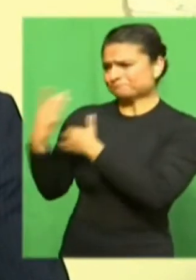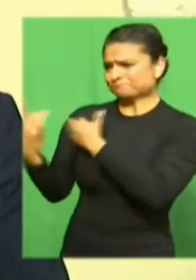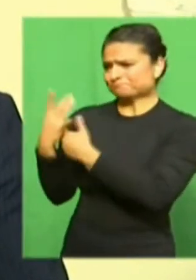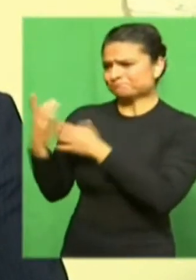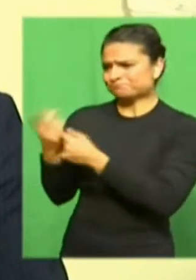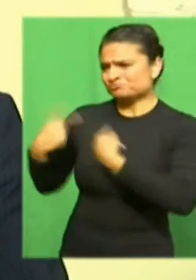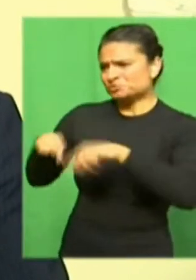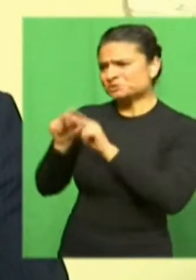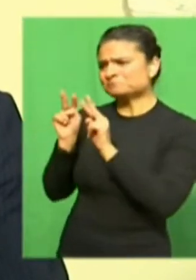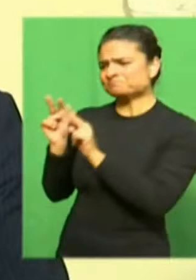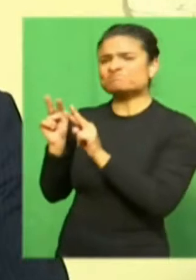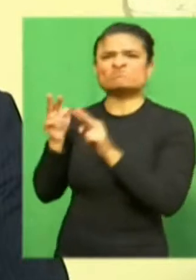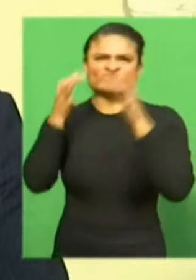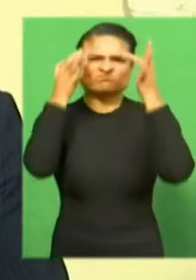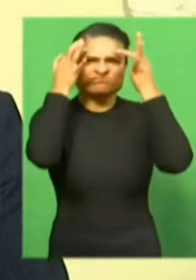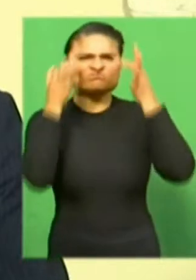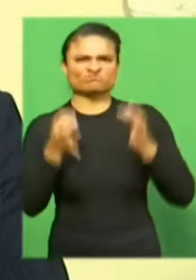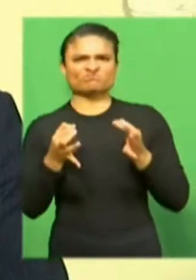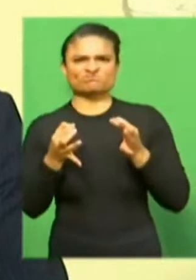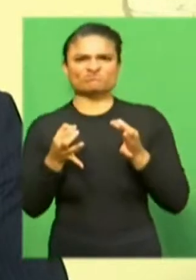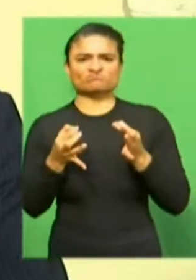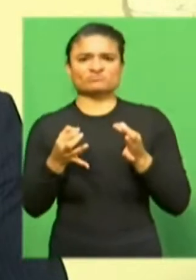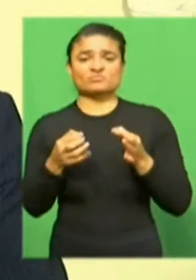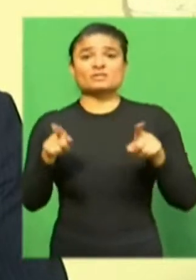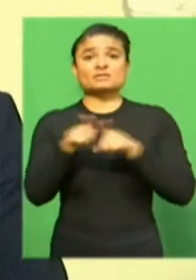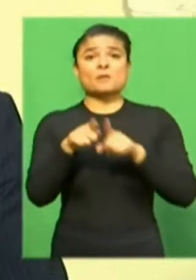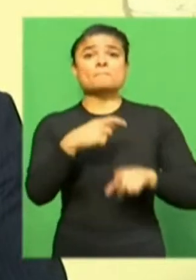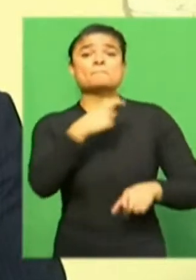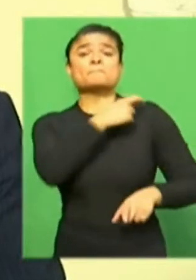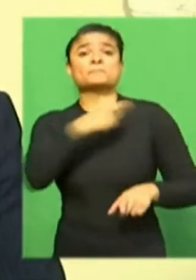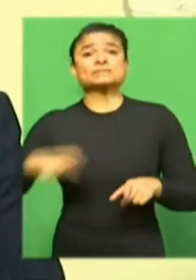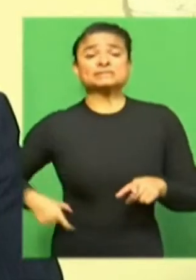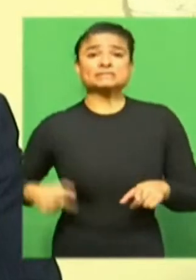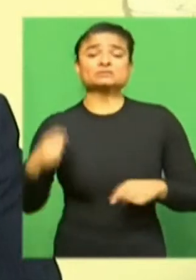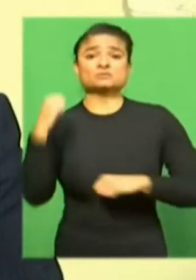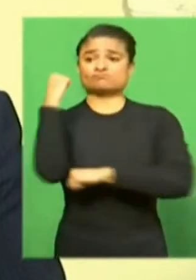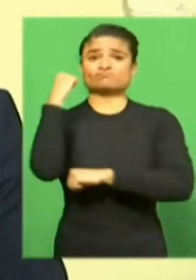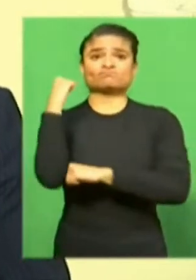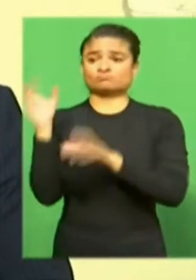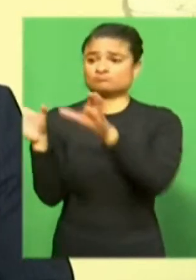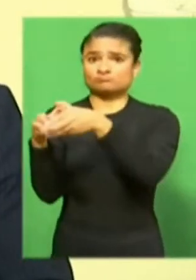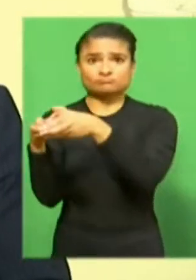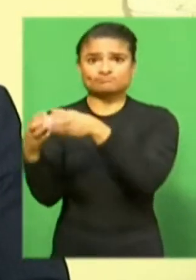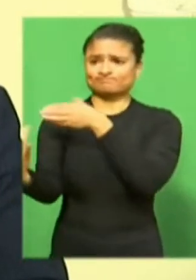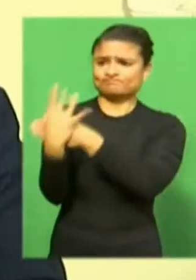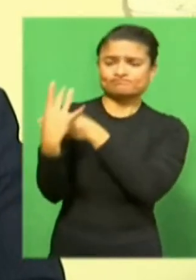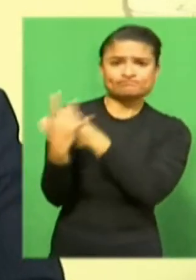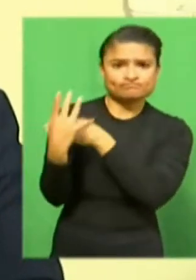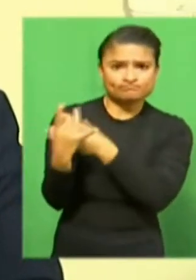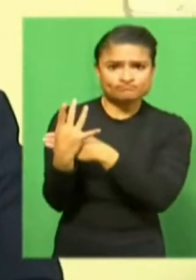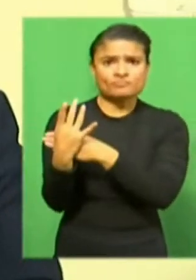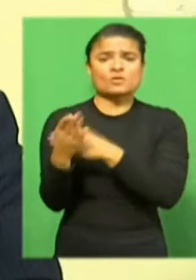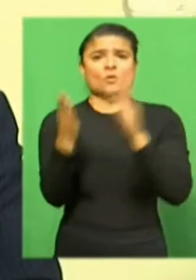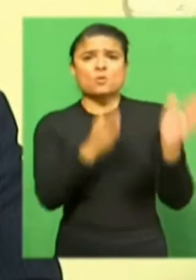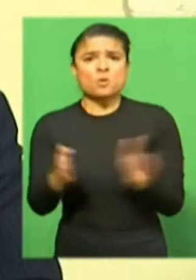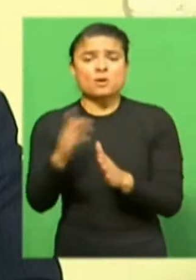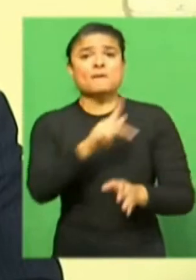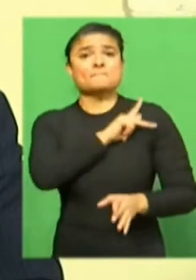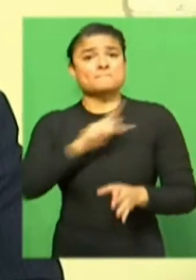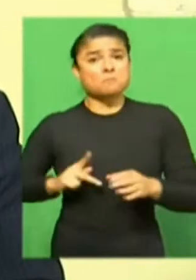the President's Coordinating Council, which is made up of our premiers,